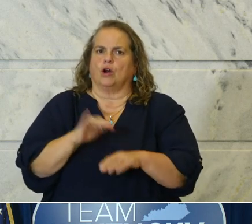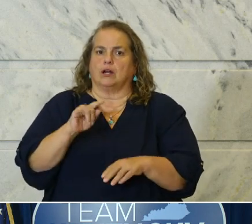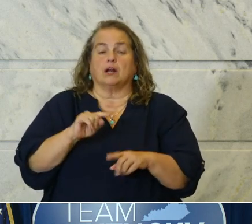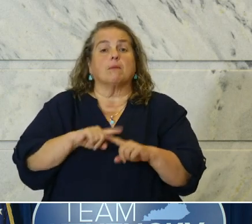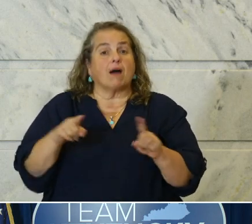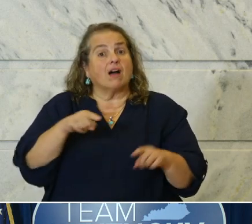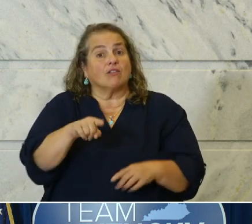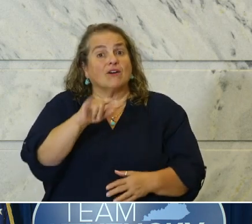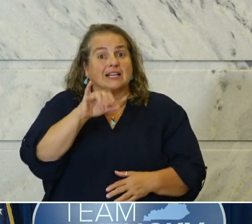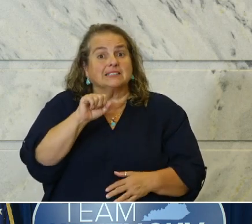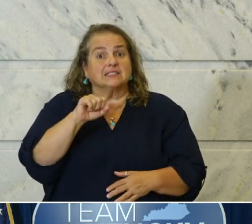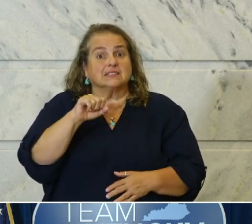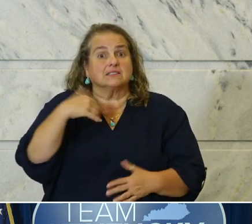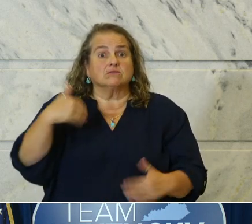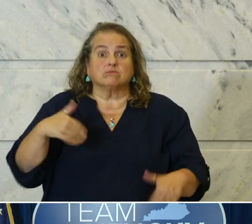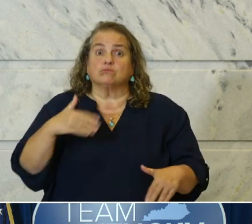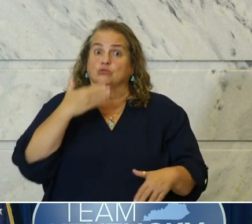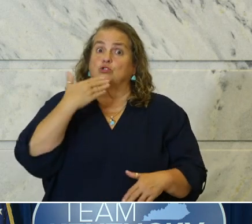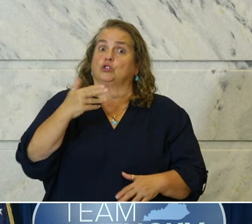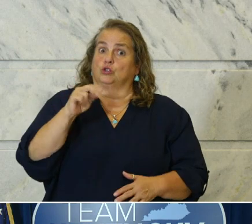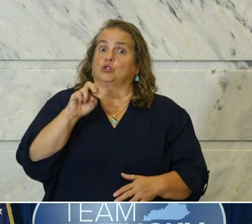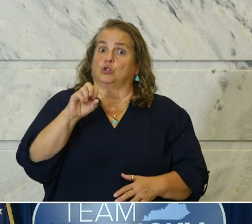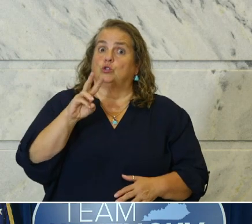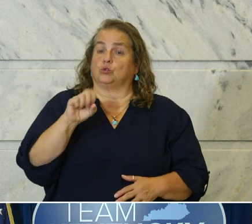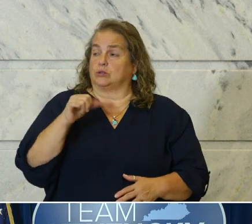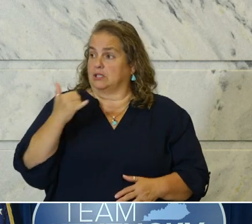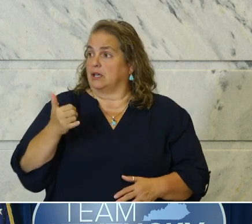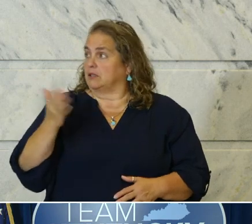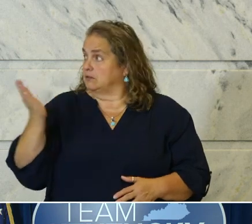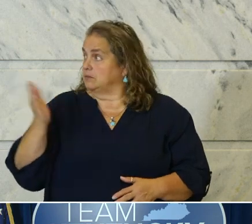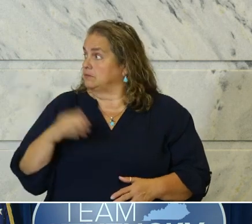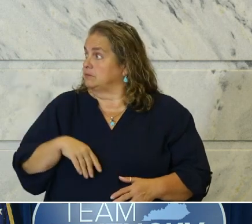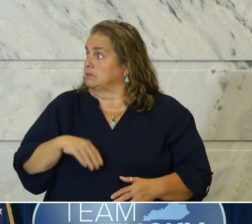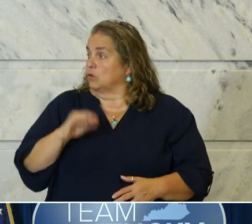news. You want to go to the positivity rate?